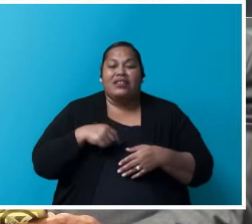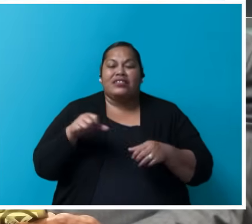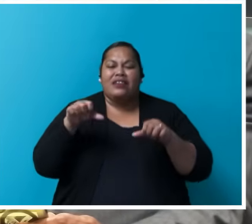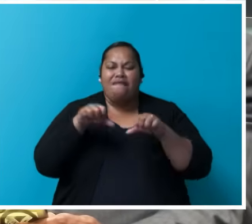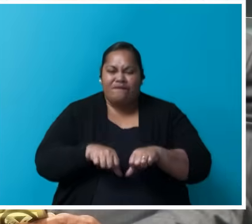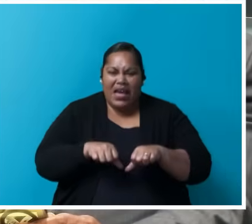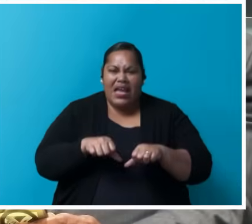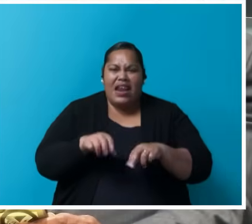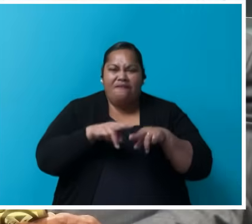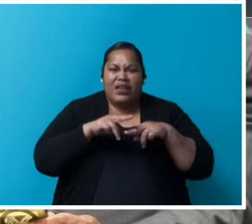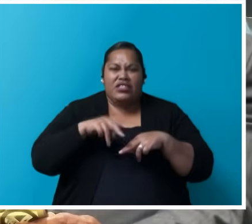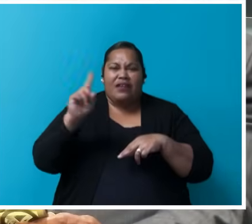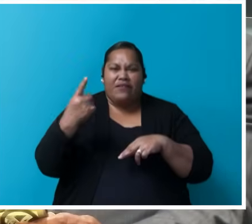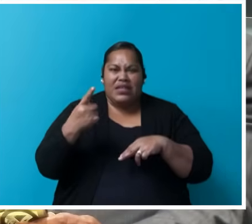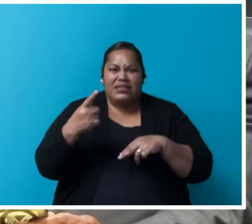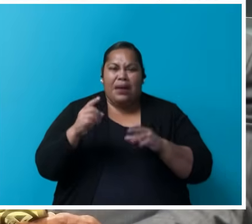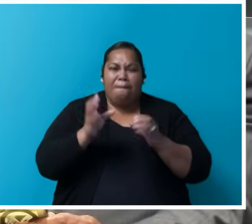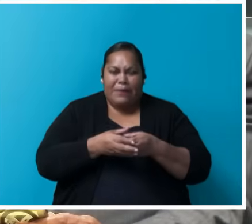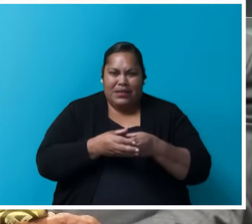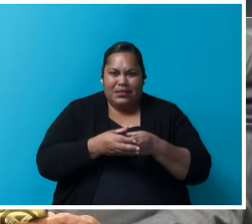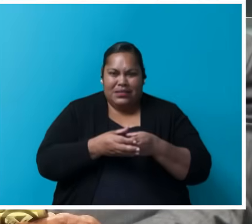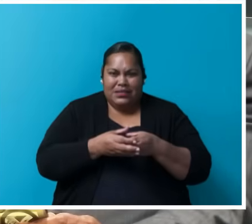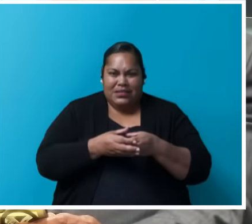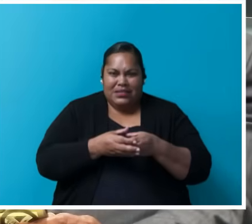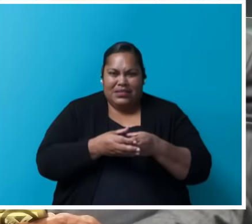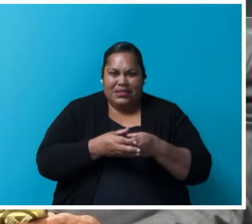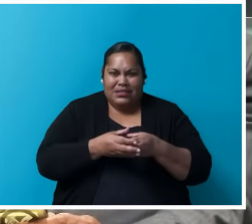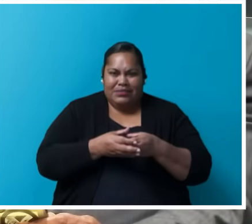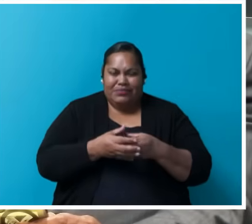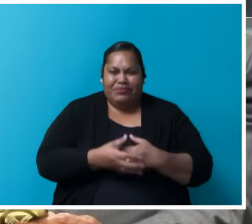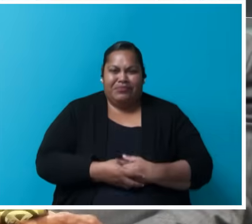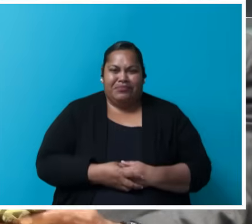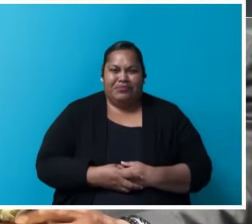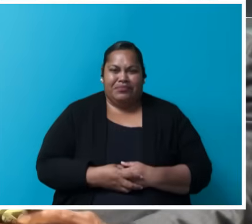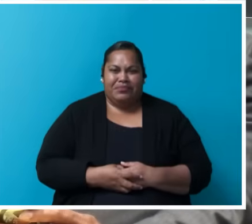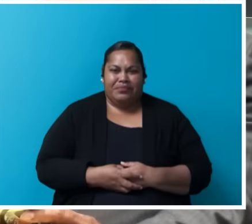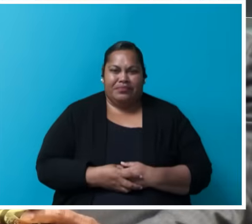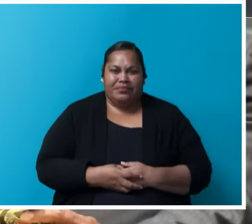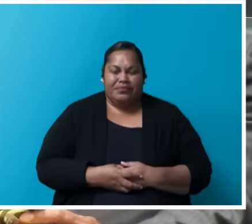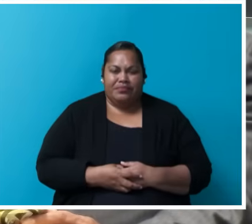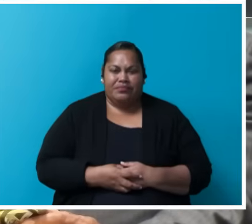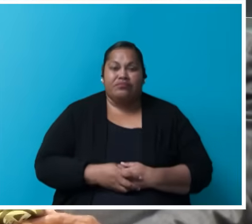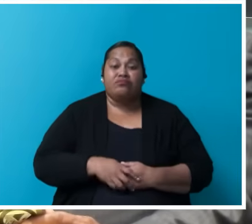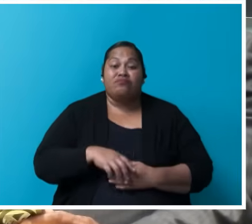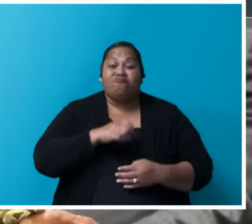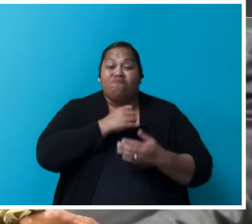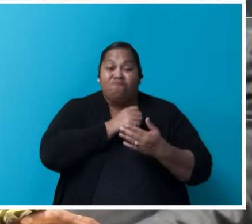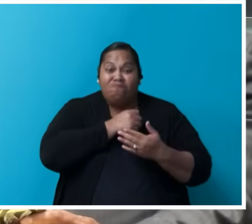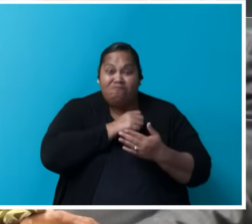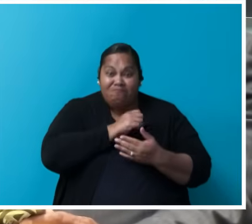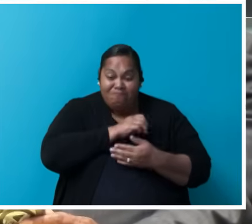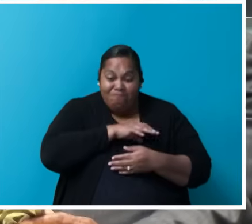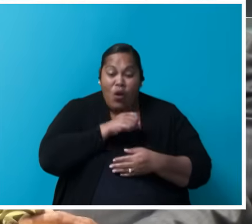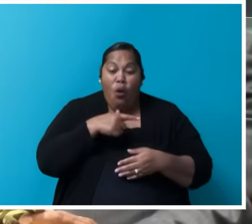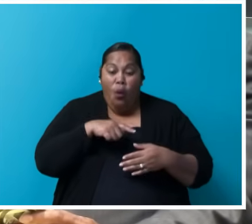First Party are panicking now. They are panicking now. Because this budget, Mr.